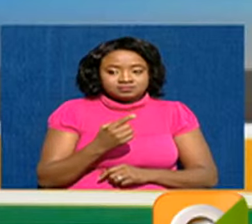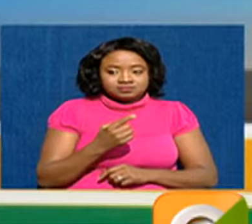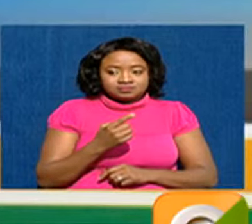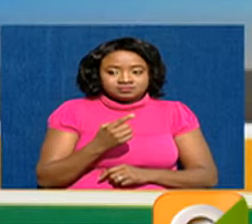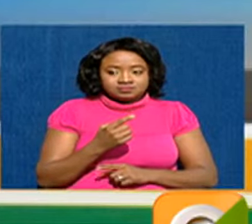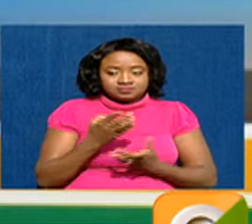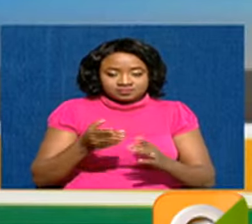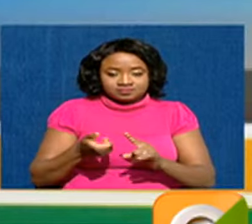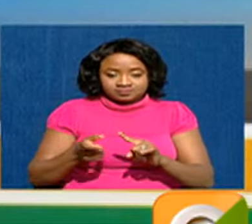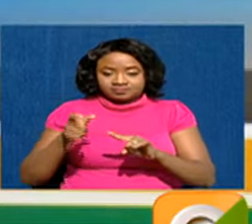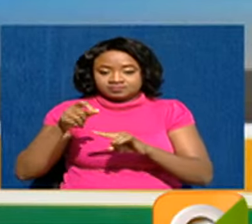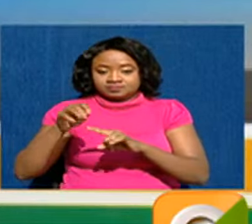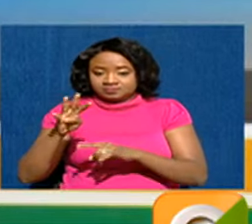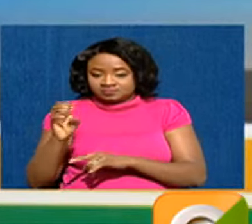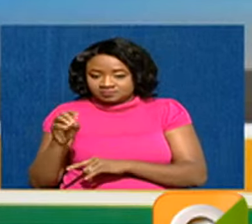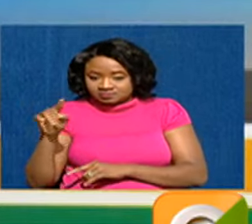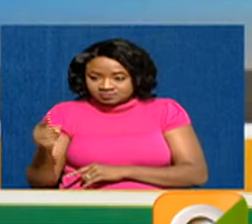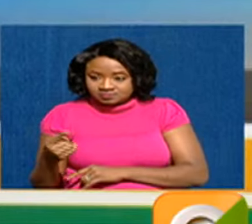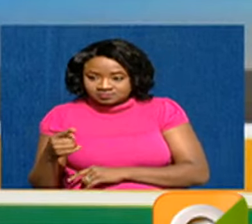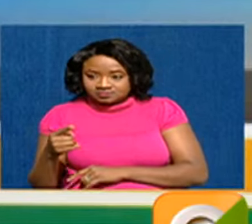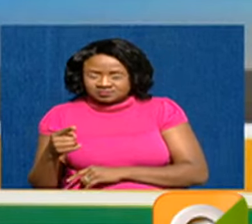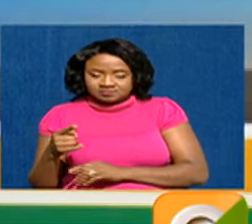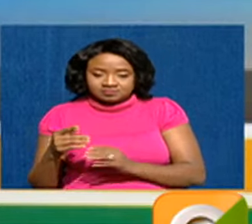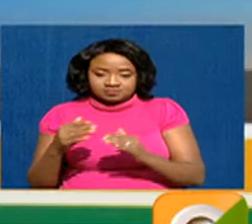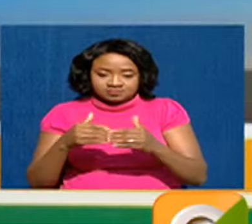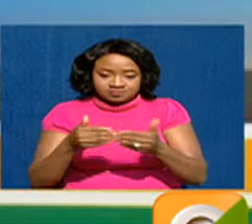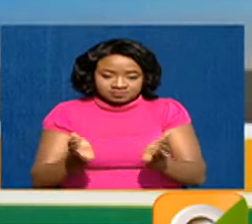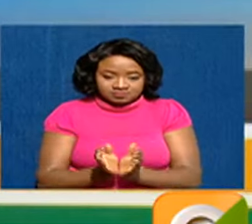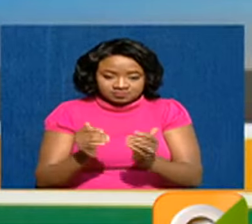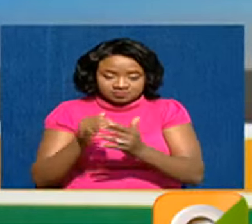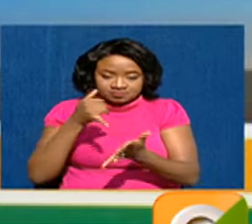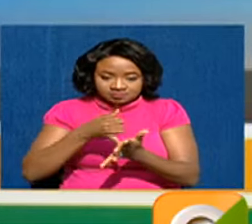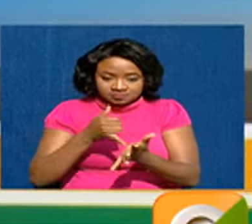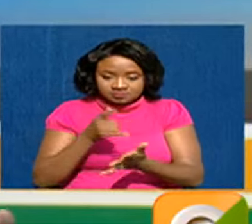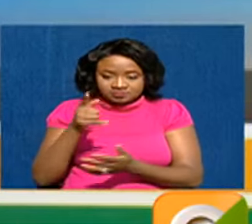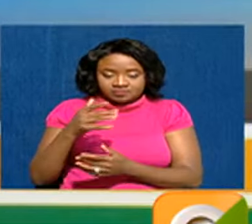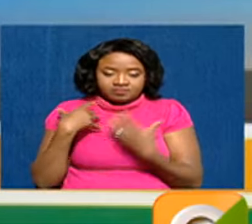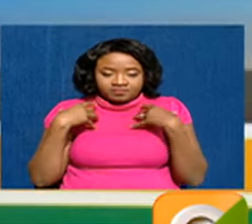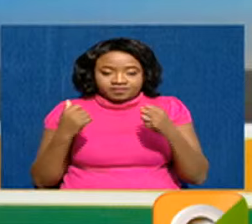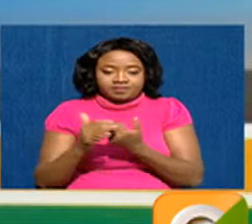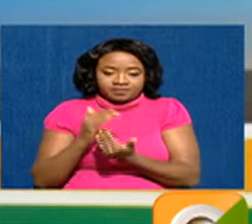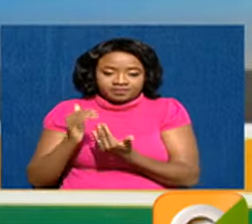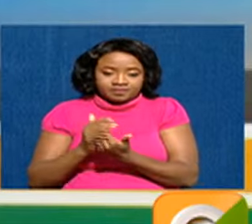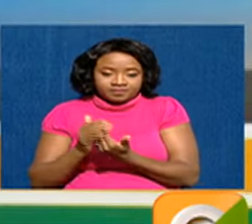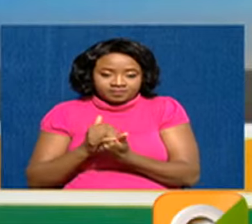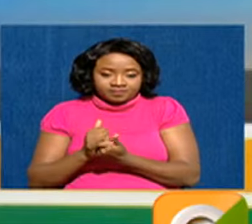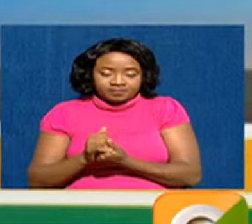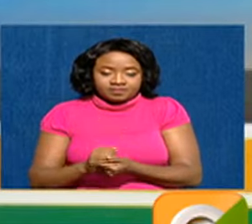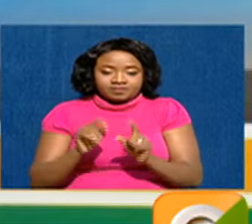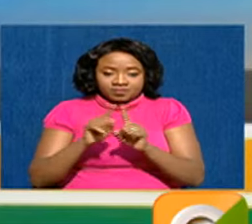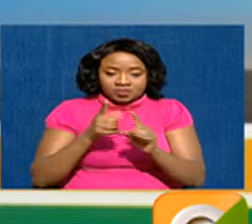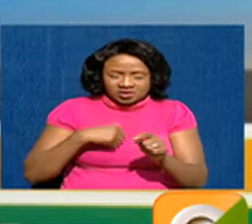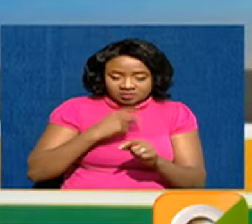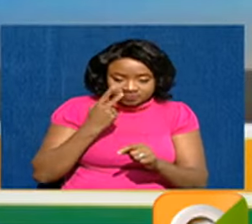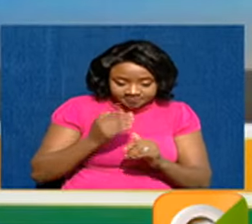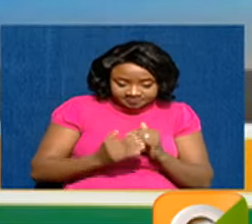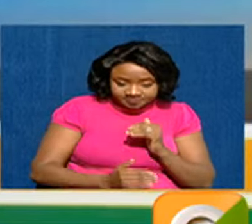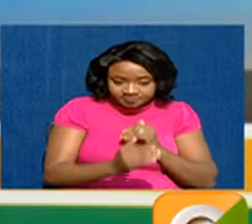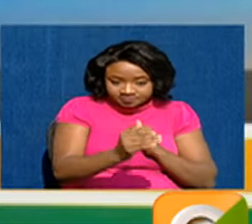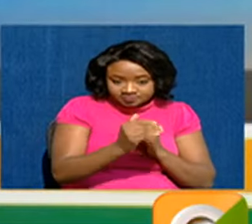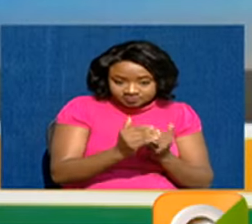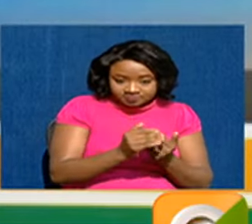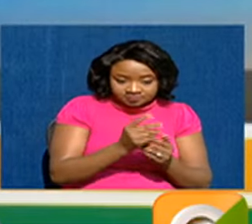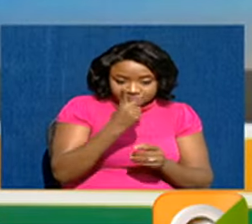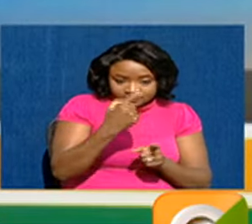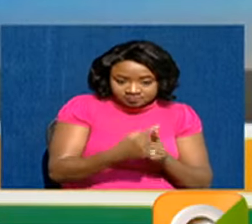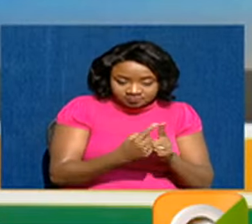there are 40,000 households under Kang'ata Care. So therefore, in the next 2 years, we